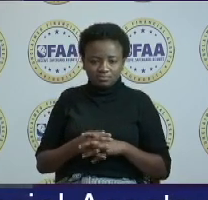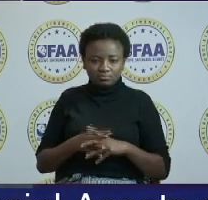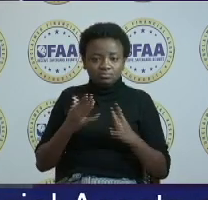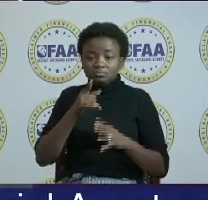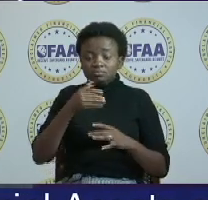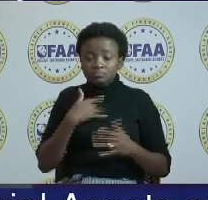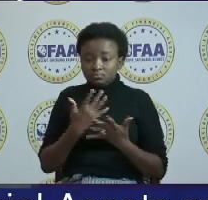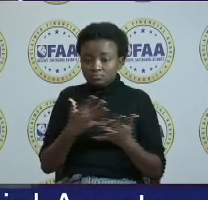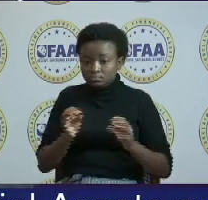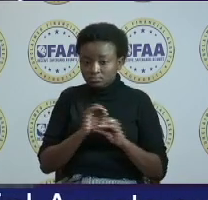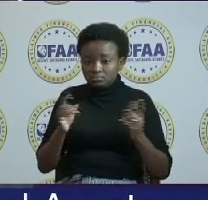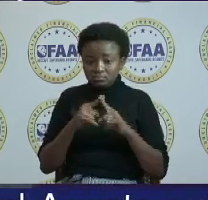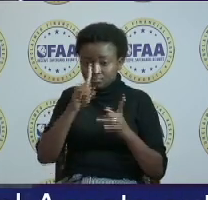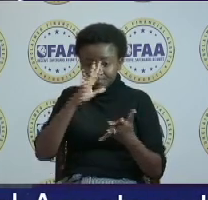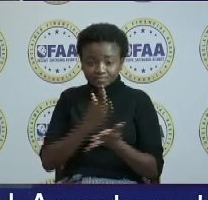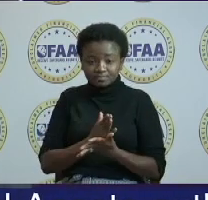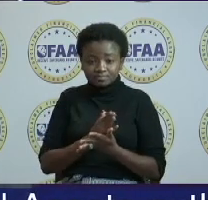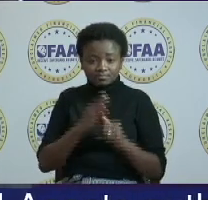asset yourself, but believe you me,